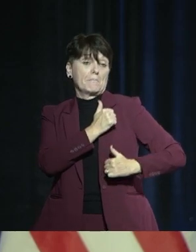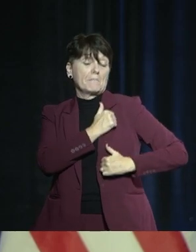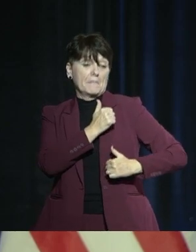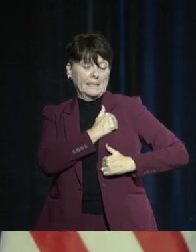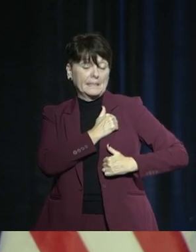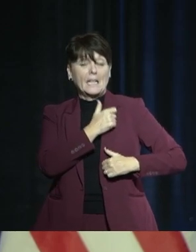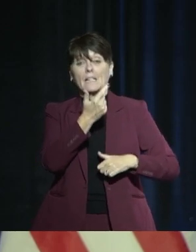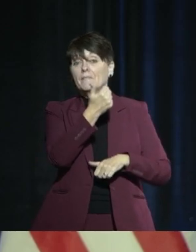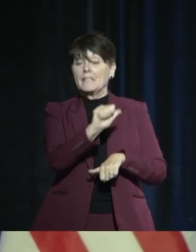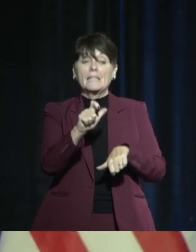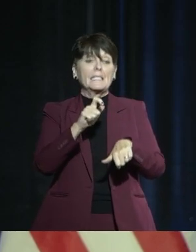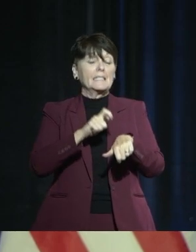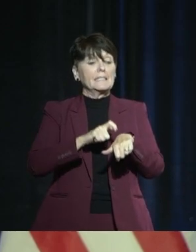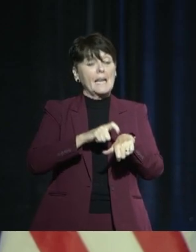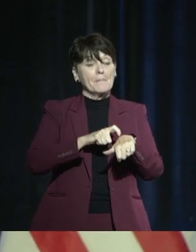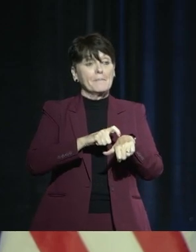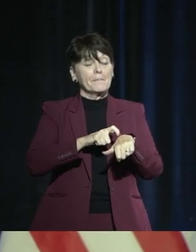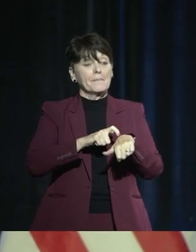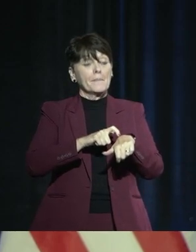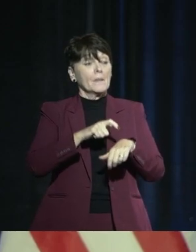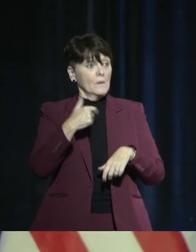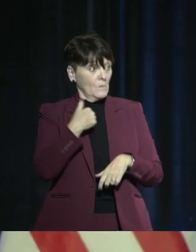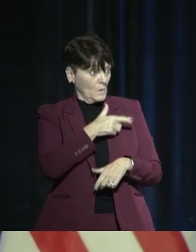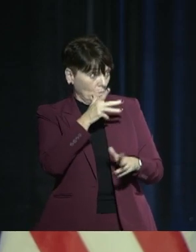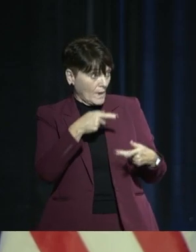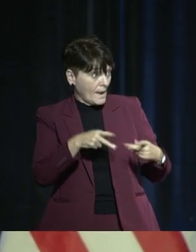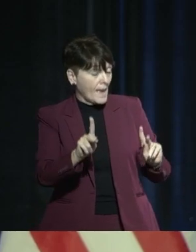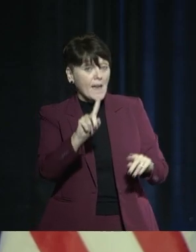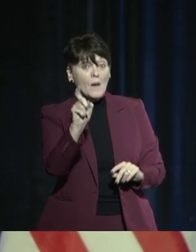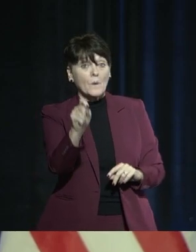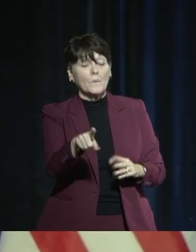any kind of dissent. Are we going to let him?